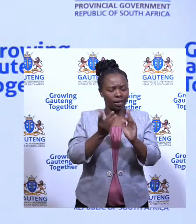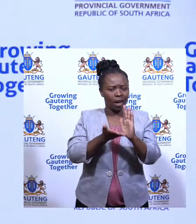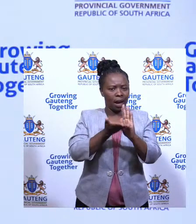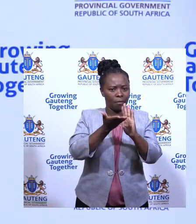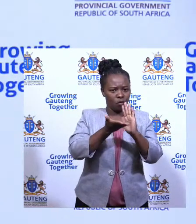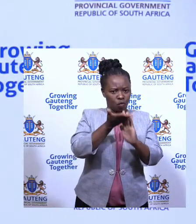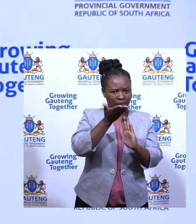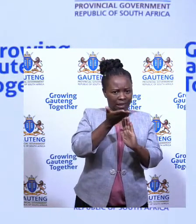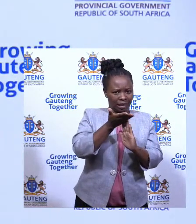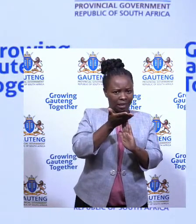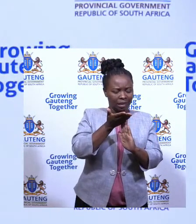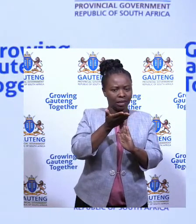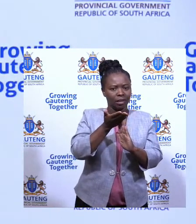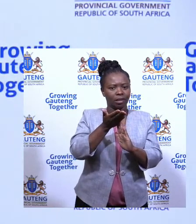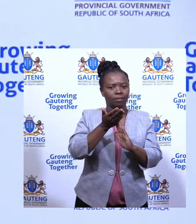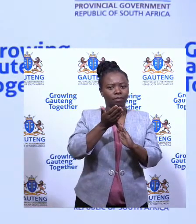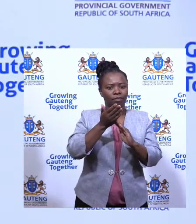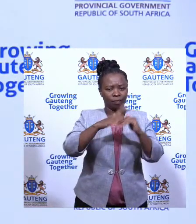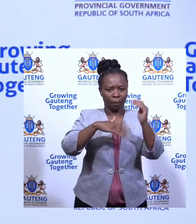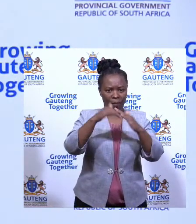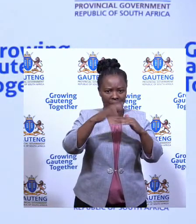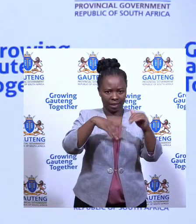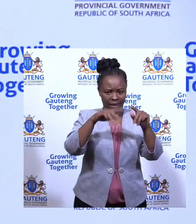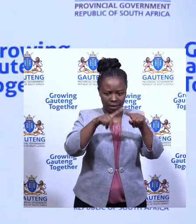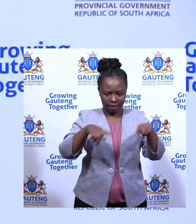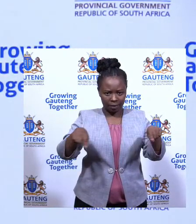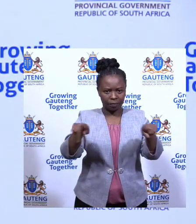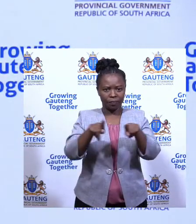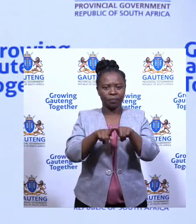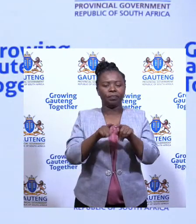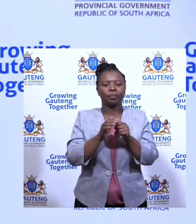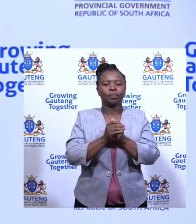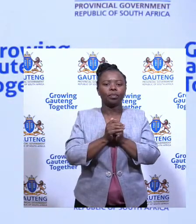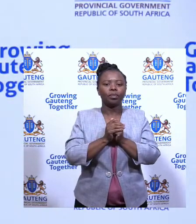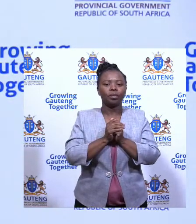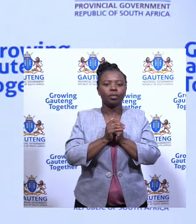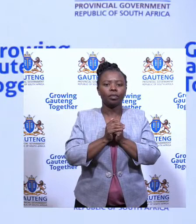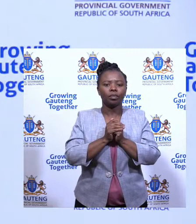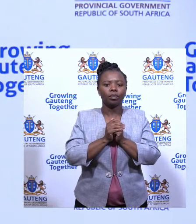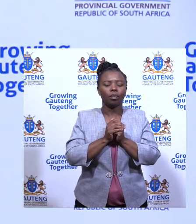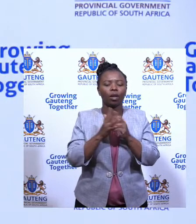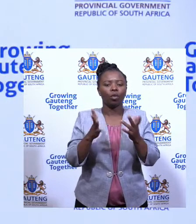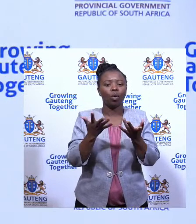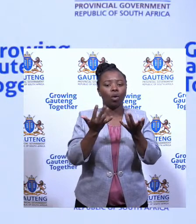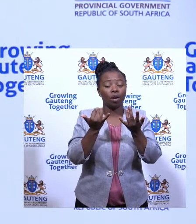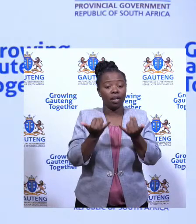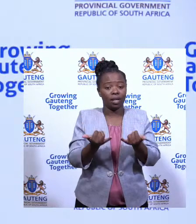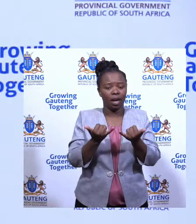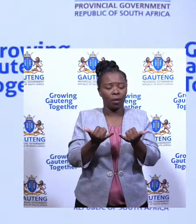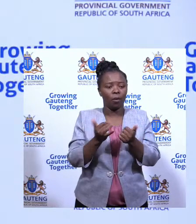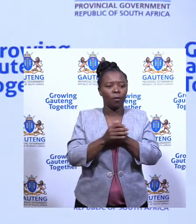the COVID-19 surge capacity. Now, this